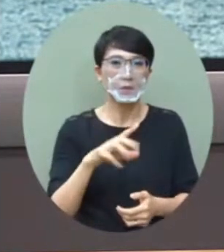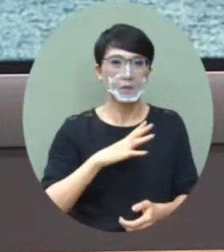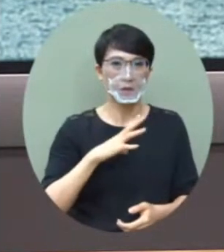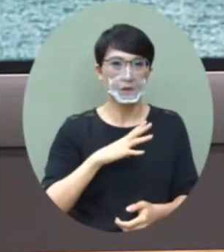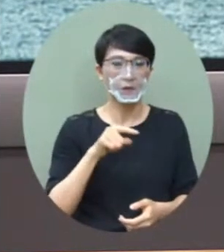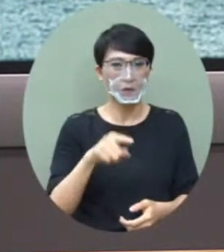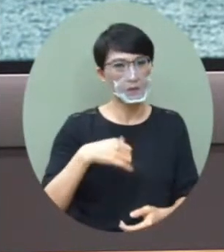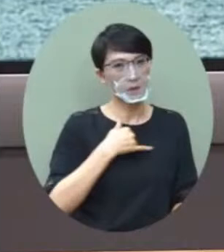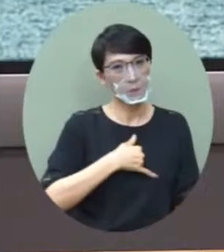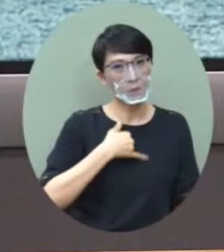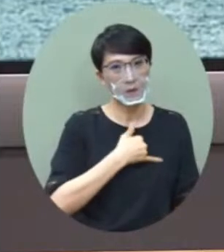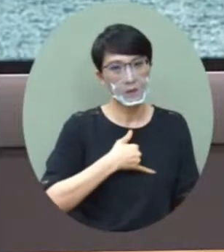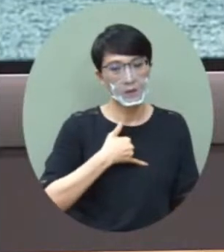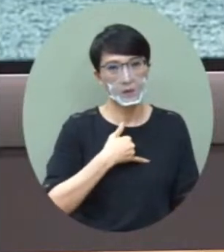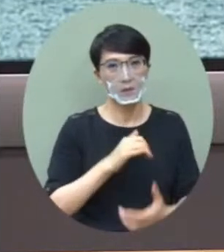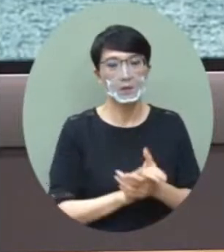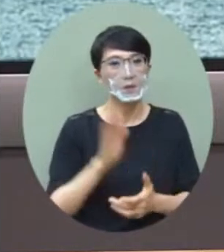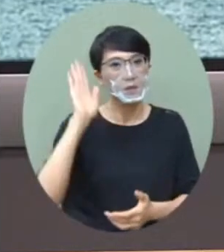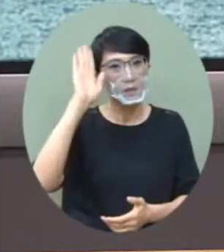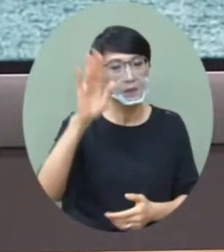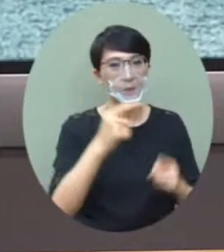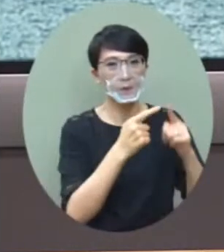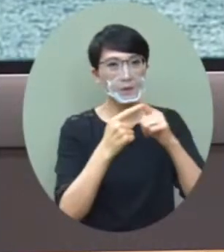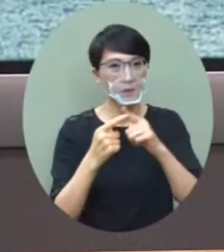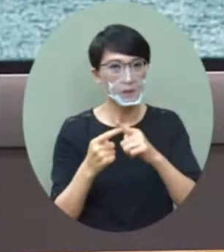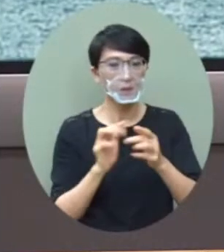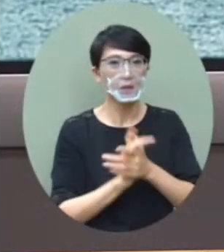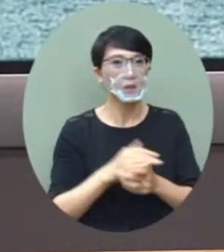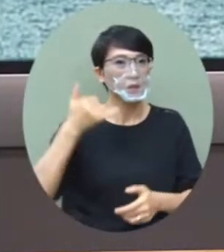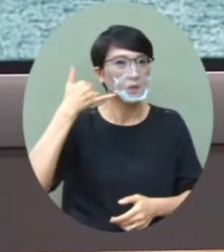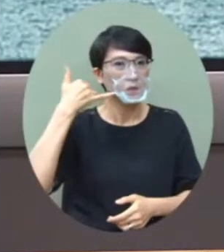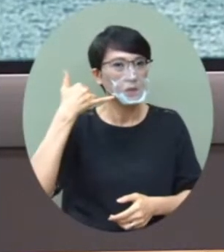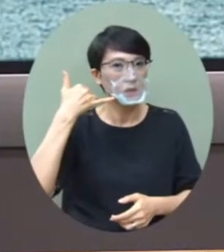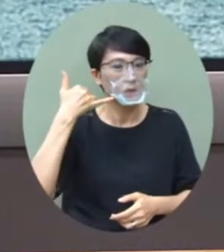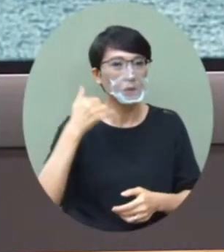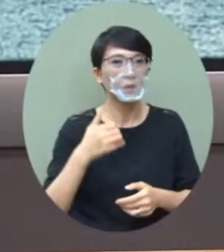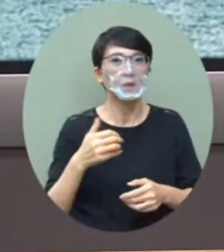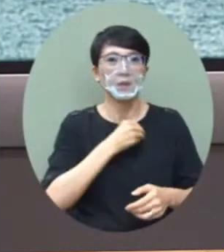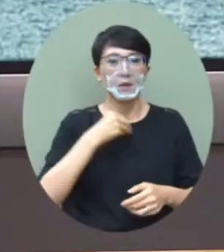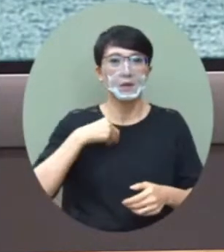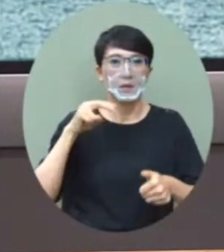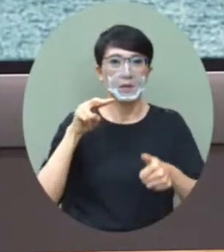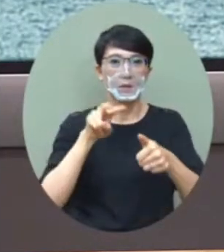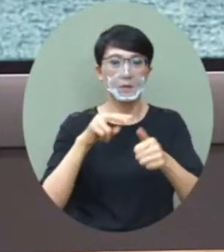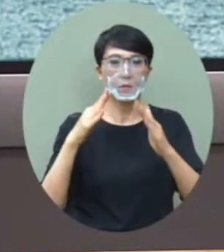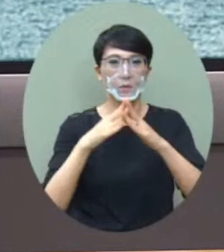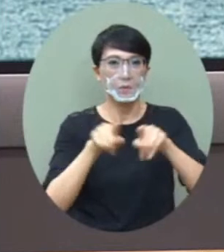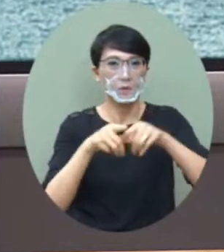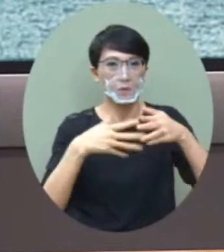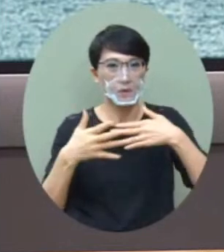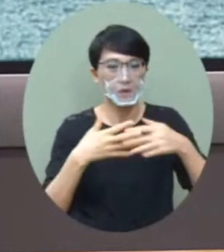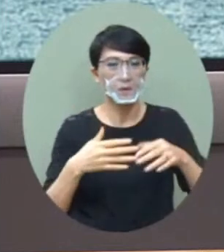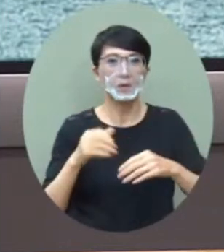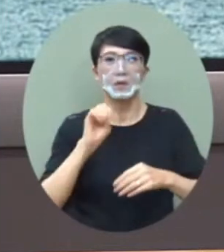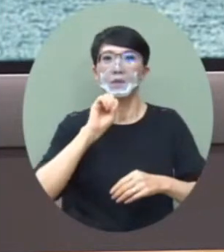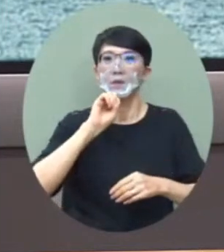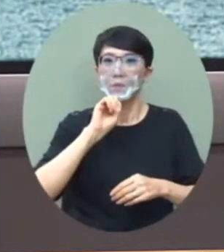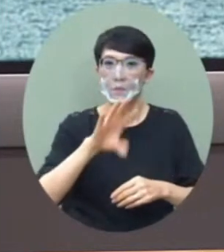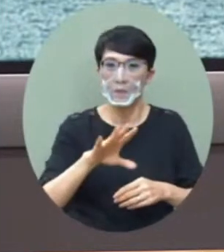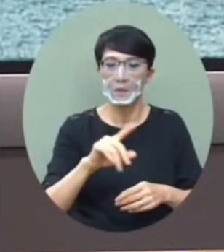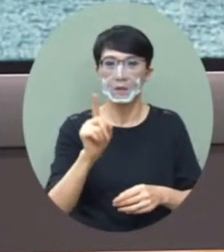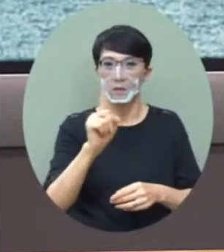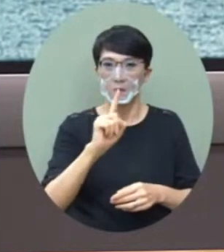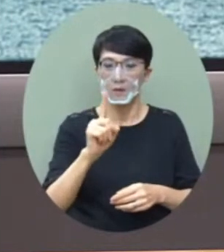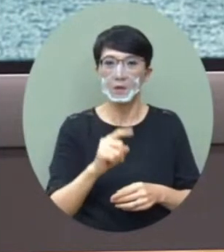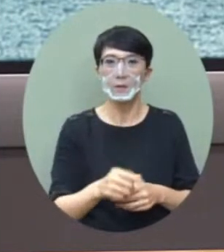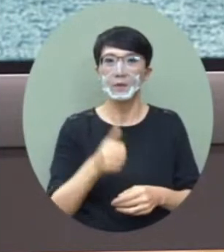you still have ways and means to monitor your own conditions. And if you have any queries, you should call